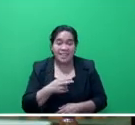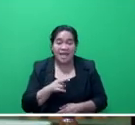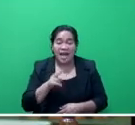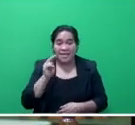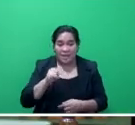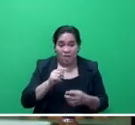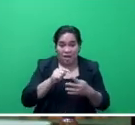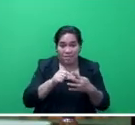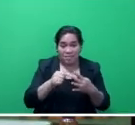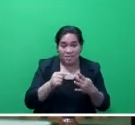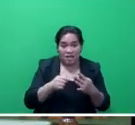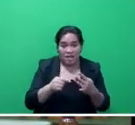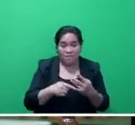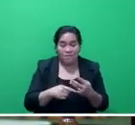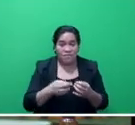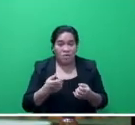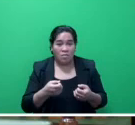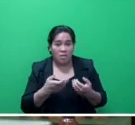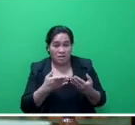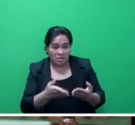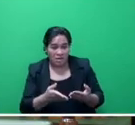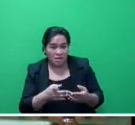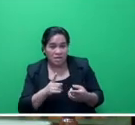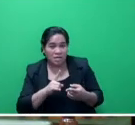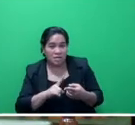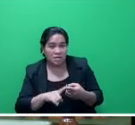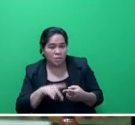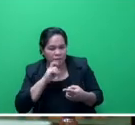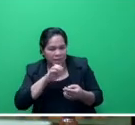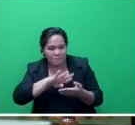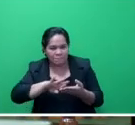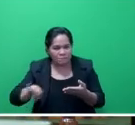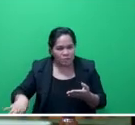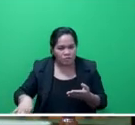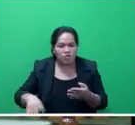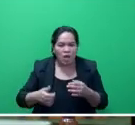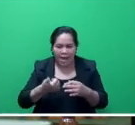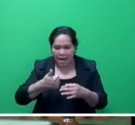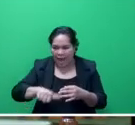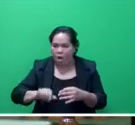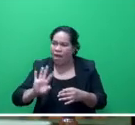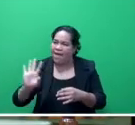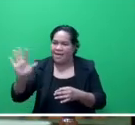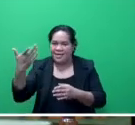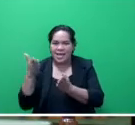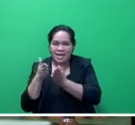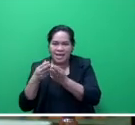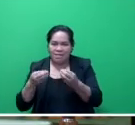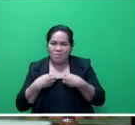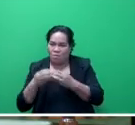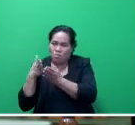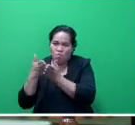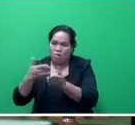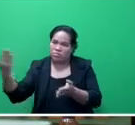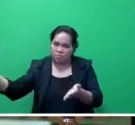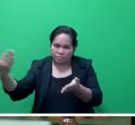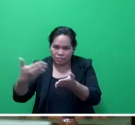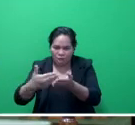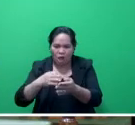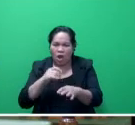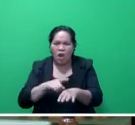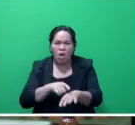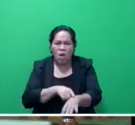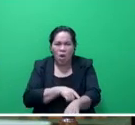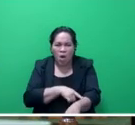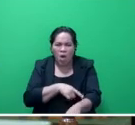provisioning and bunkering to seek permits for that will be removed. This will enable ships to refuel and restock without undergoing a time-consuming permit